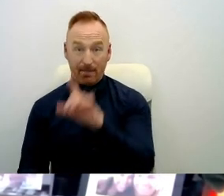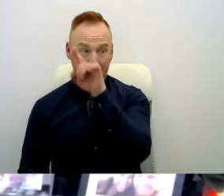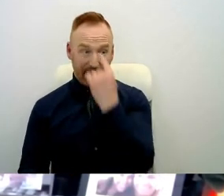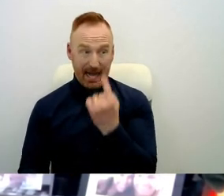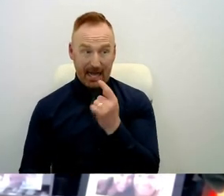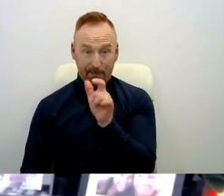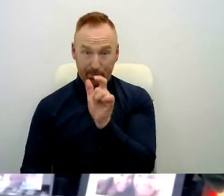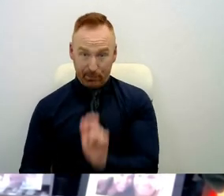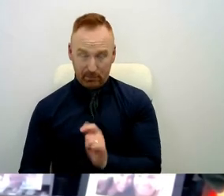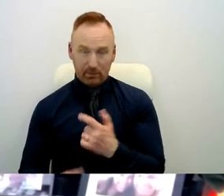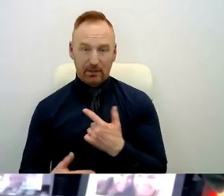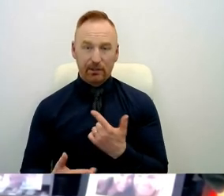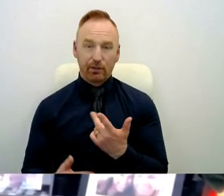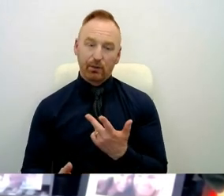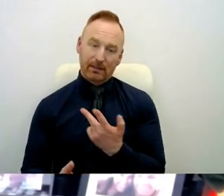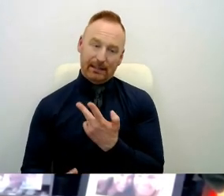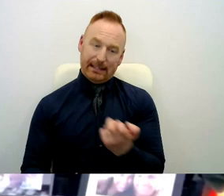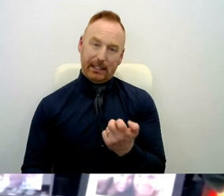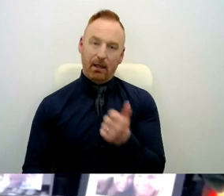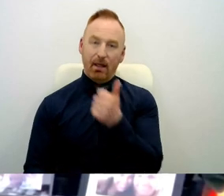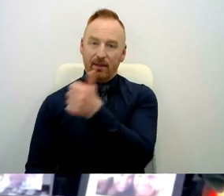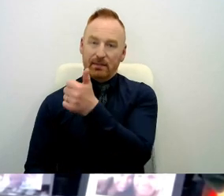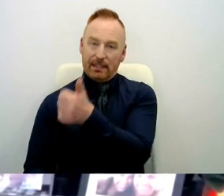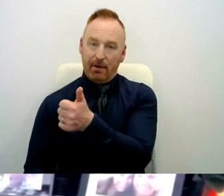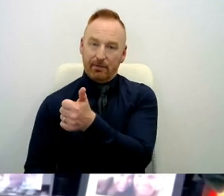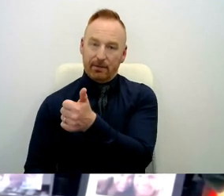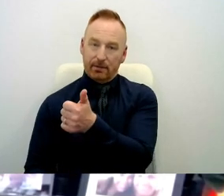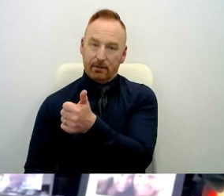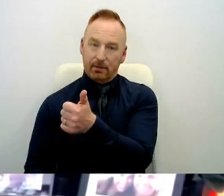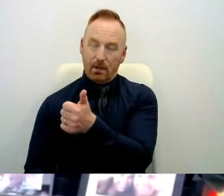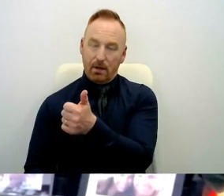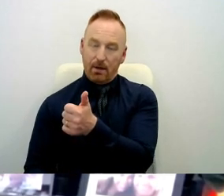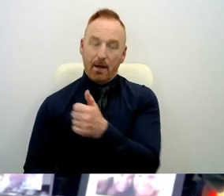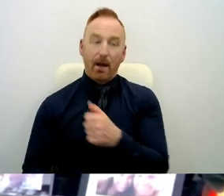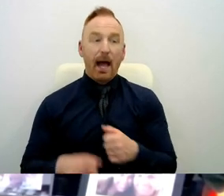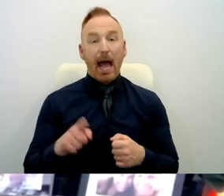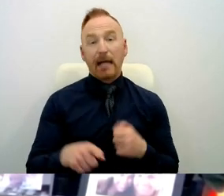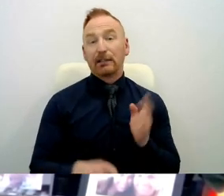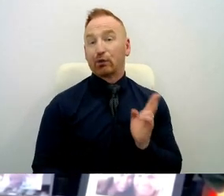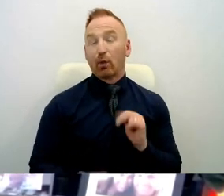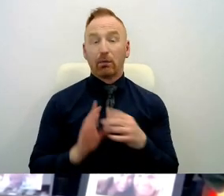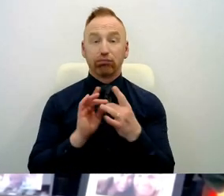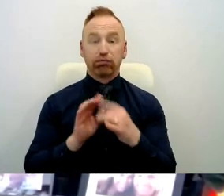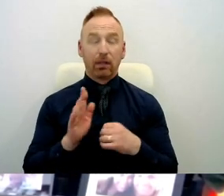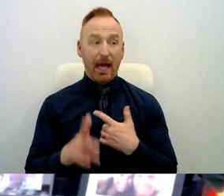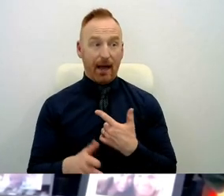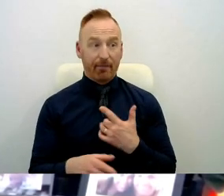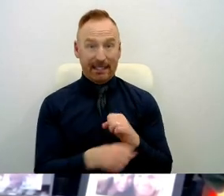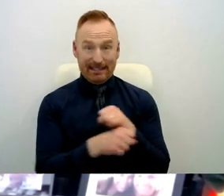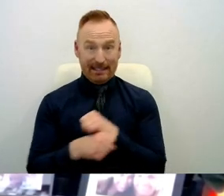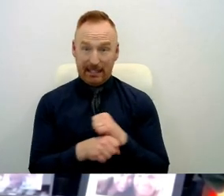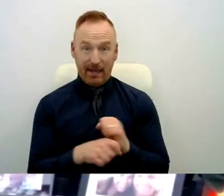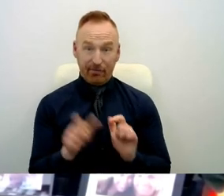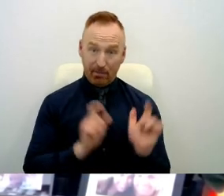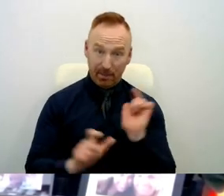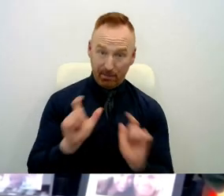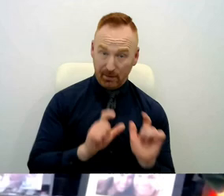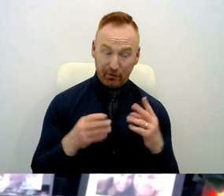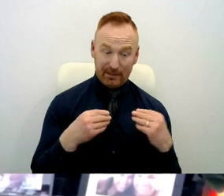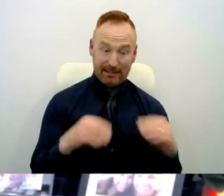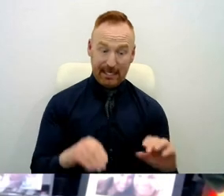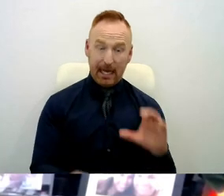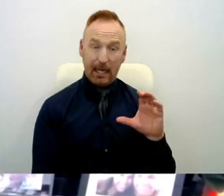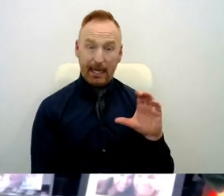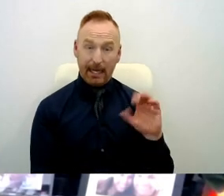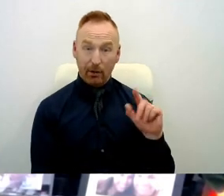to steal one's own person. Just as there's a historical record of advertisements of enslaved persons for